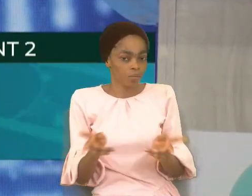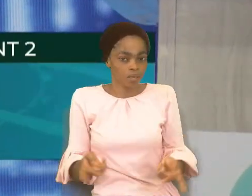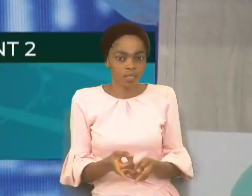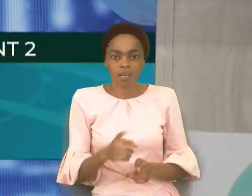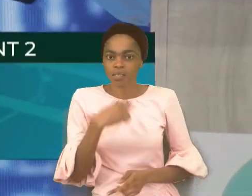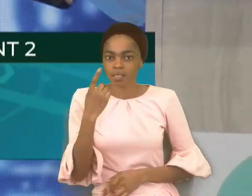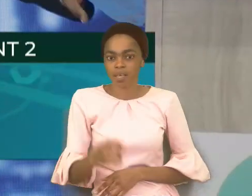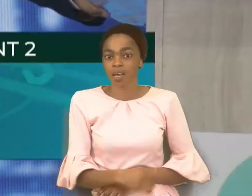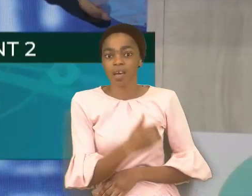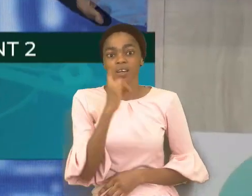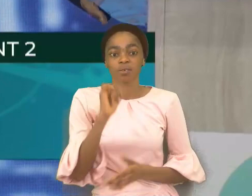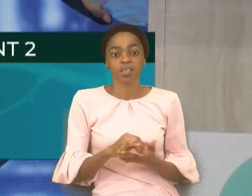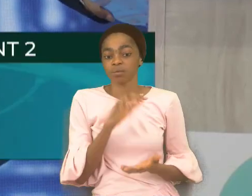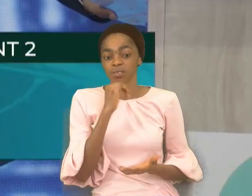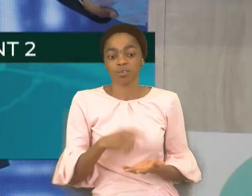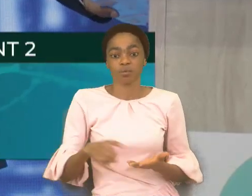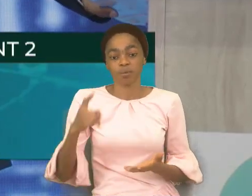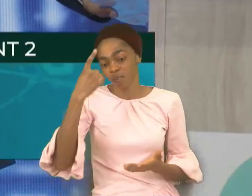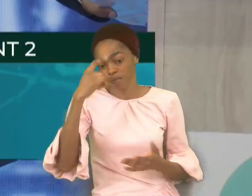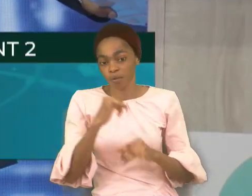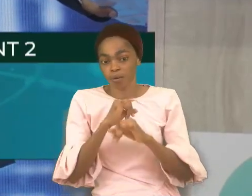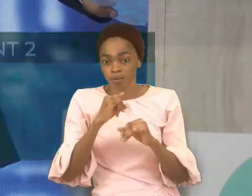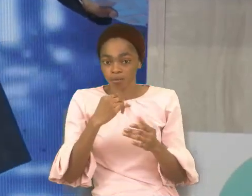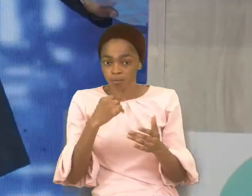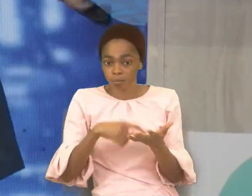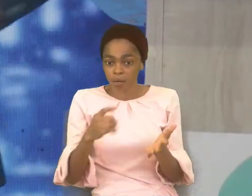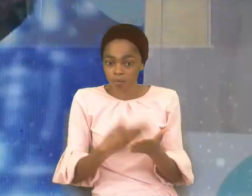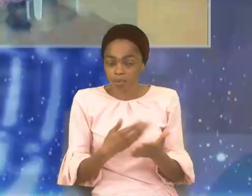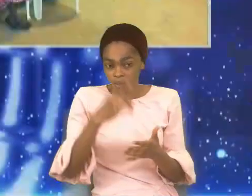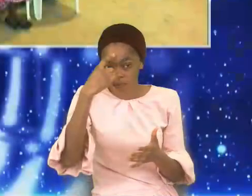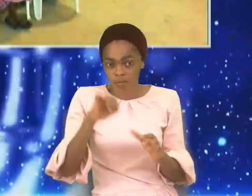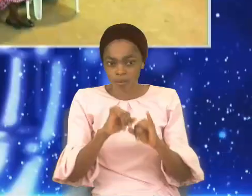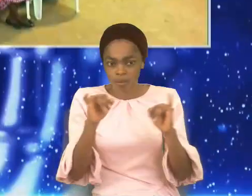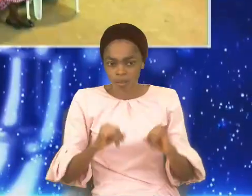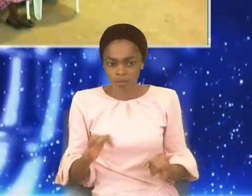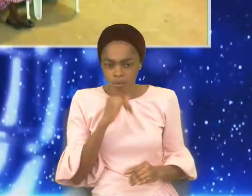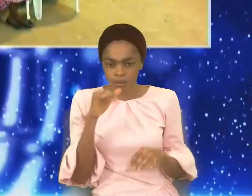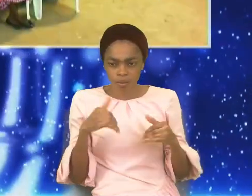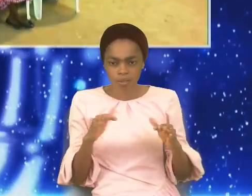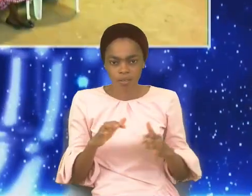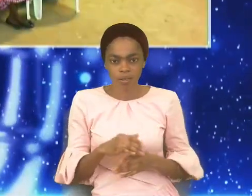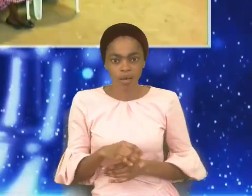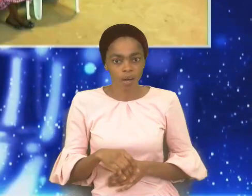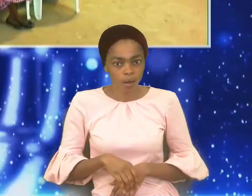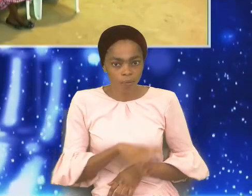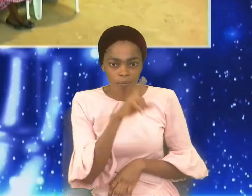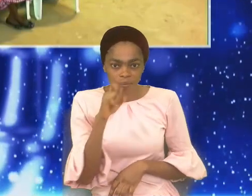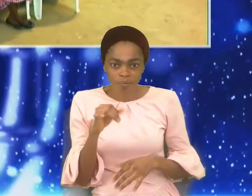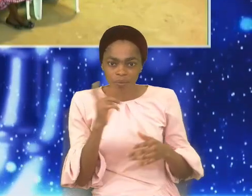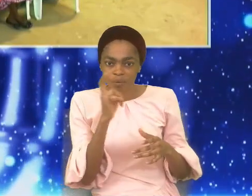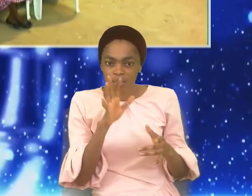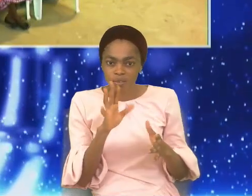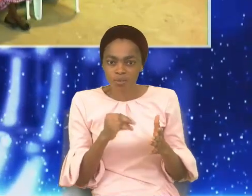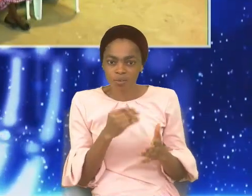sell in this market. Where is your faith now? Where's your confidence now? Or maybe you want to get married. Anyone, if you're not going to